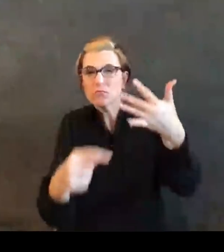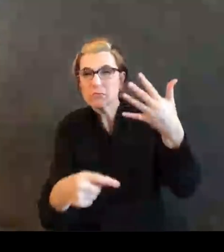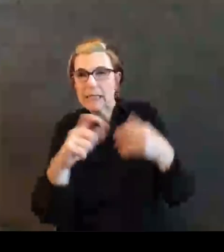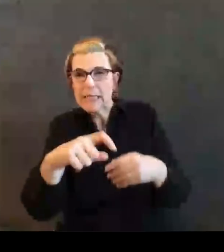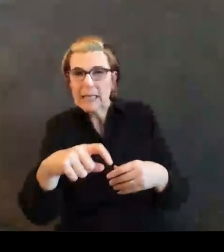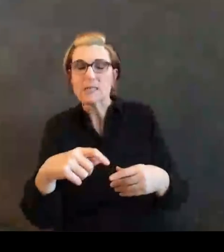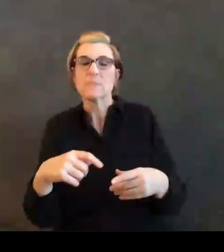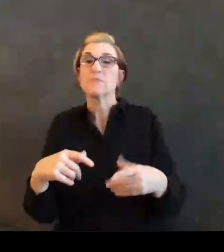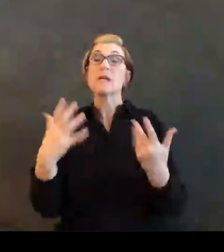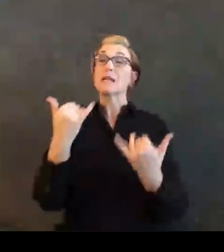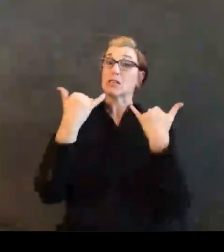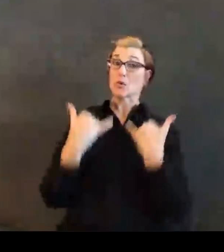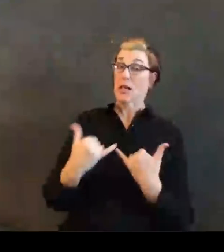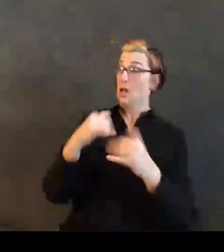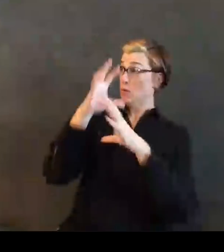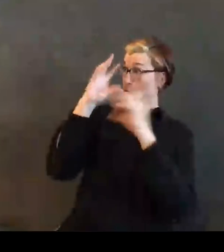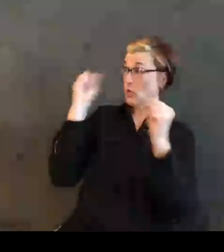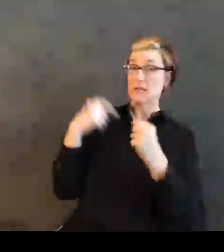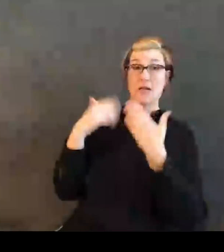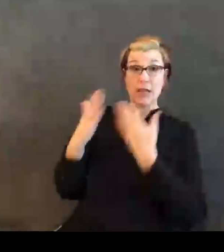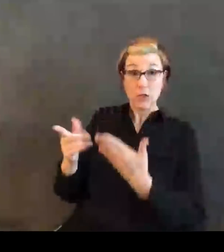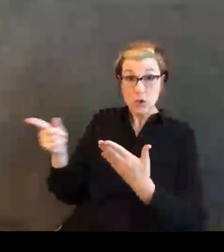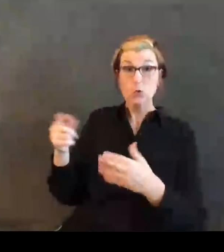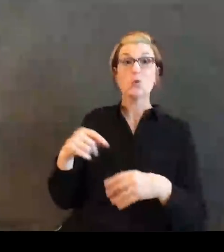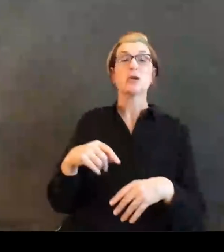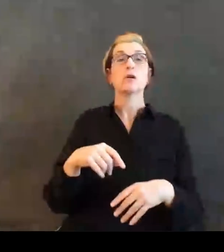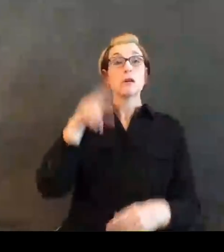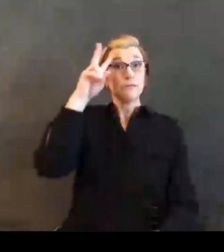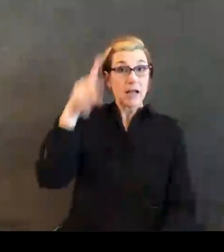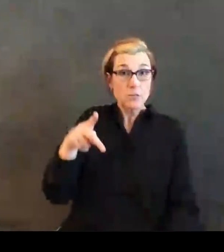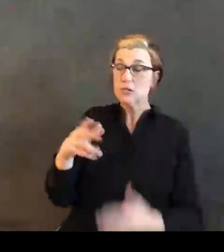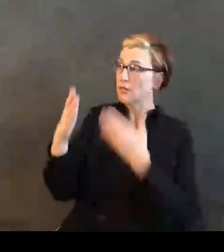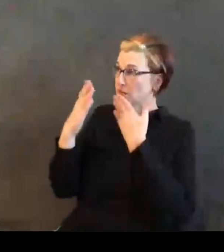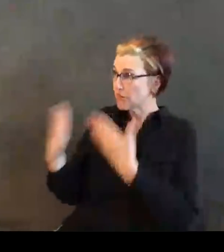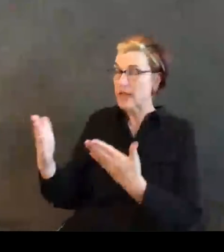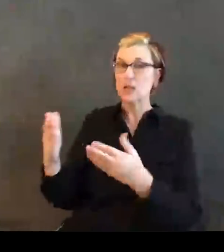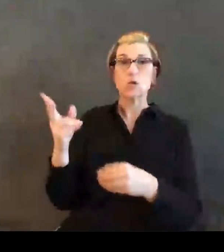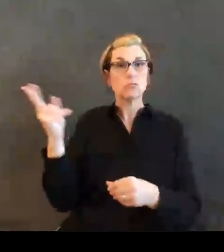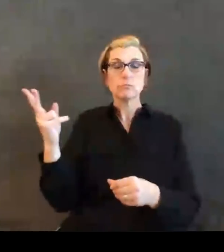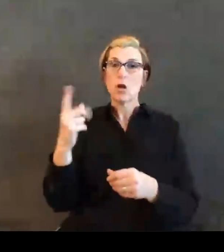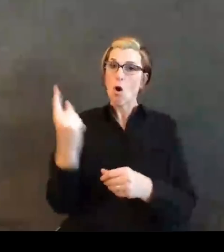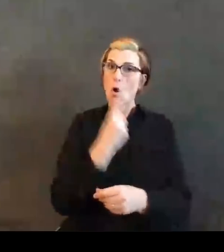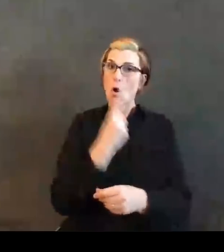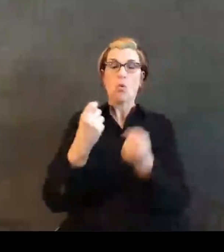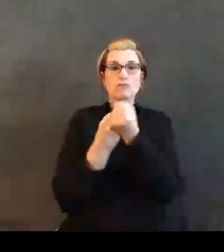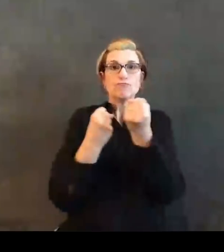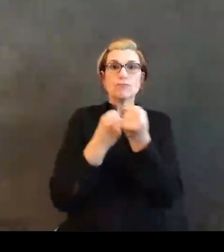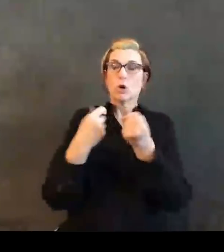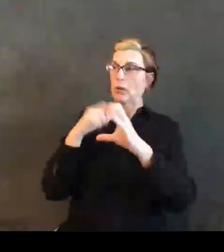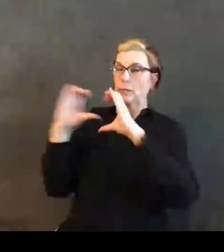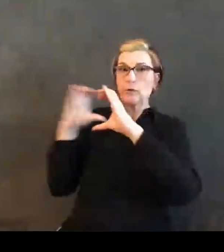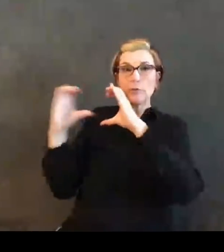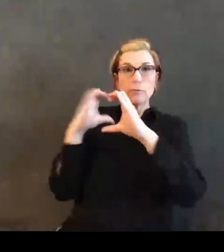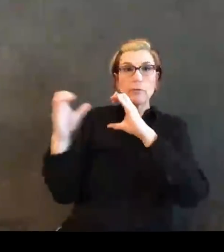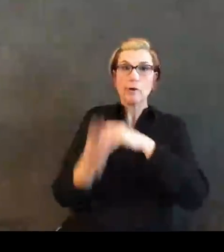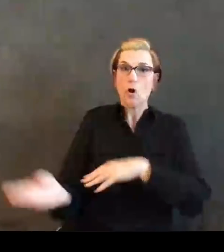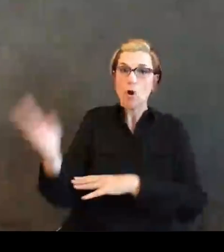want to thank you and the Vice President. You were constantly available to us. We spoke constantly throughout the day. You gave